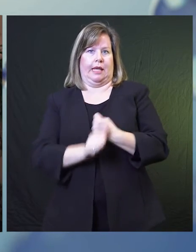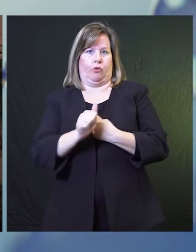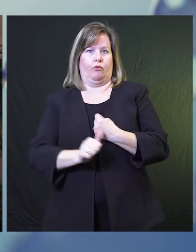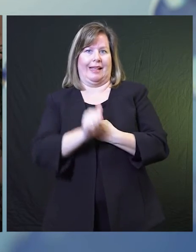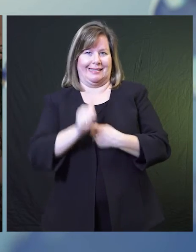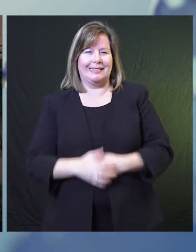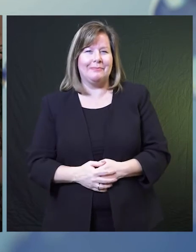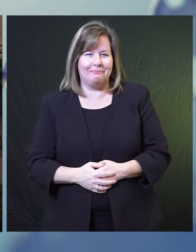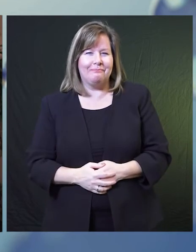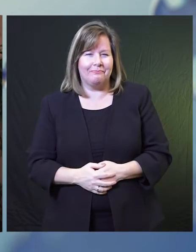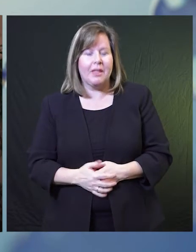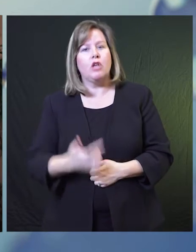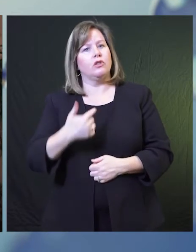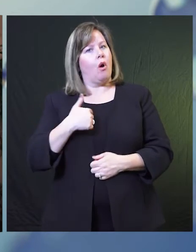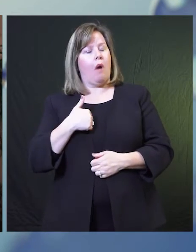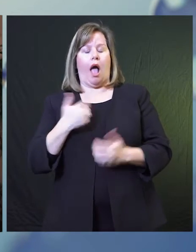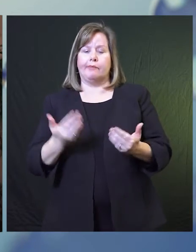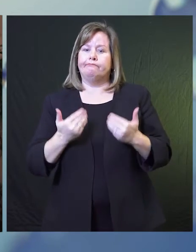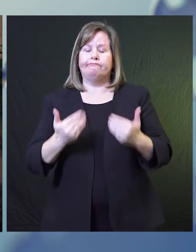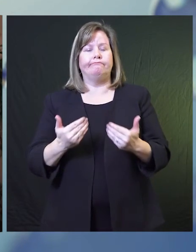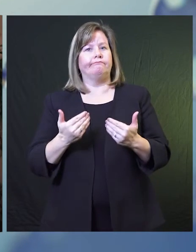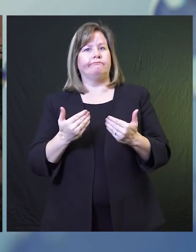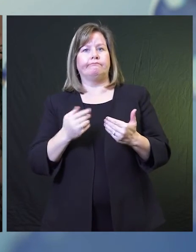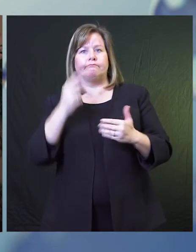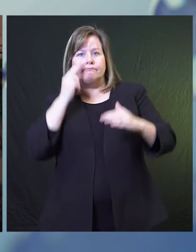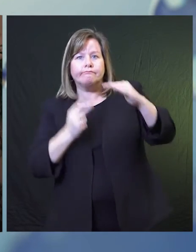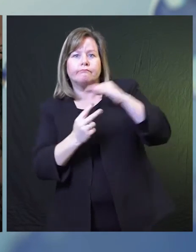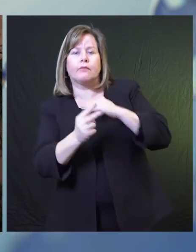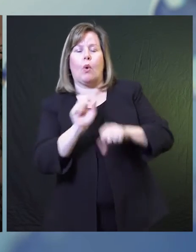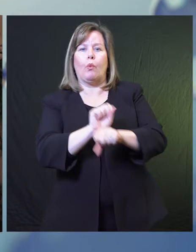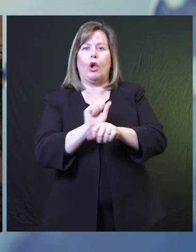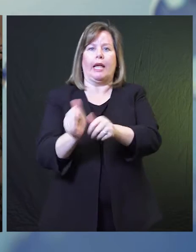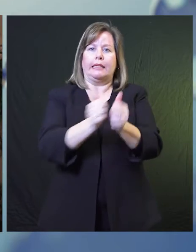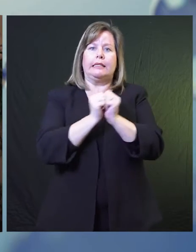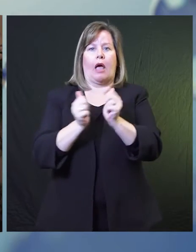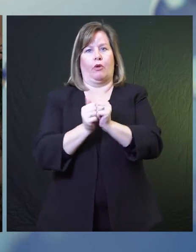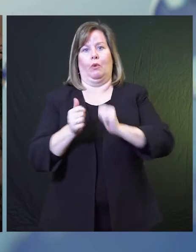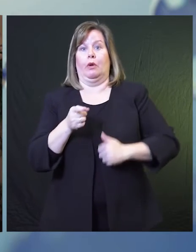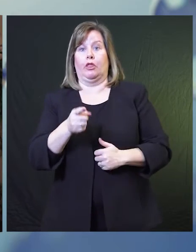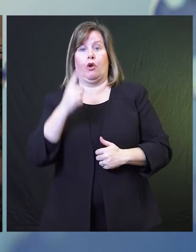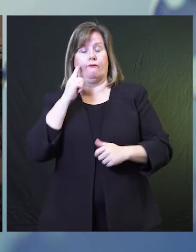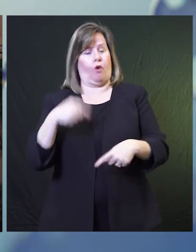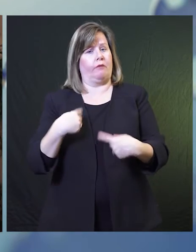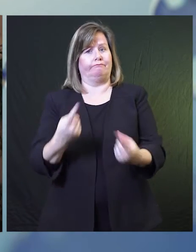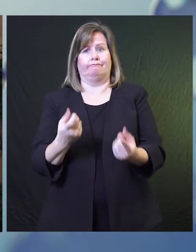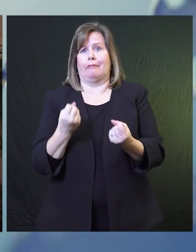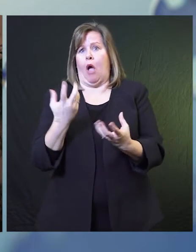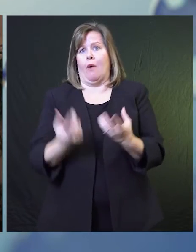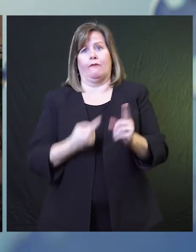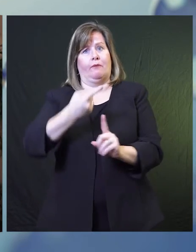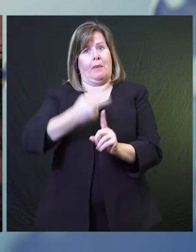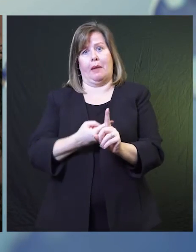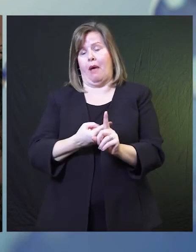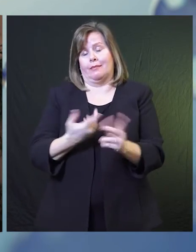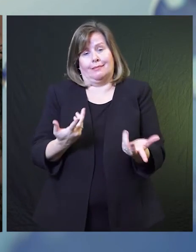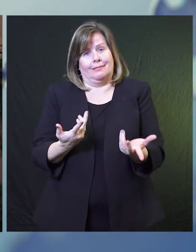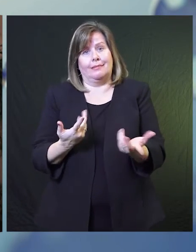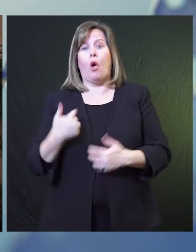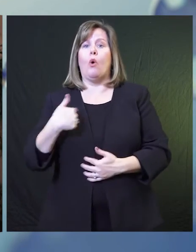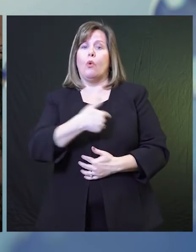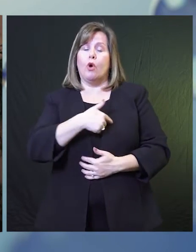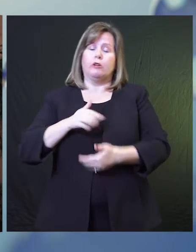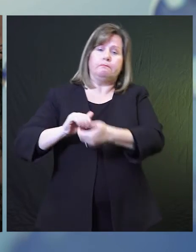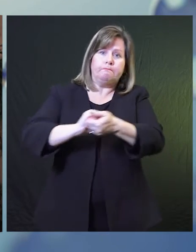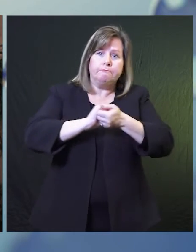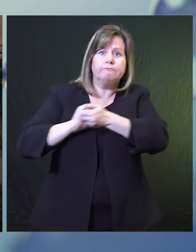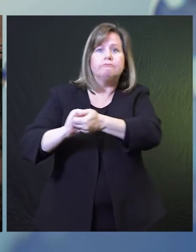look forward to working with you over the course of however many months this takes. We're all in this for the long haul. We're all in this together. We're in